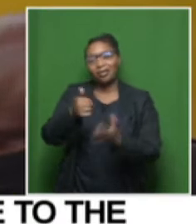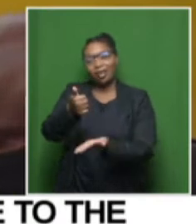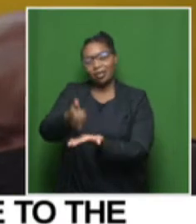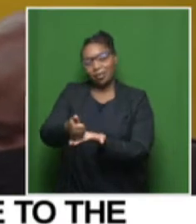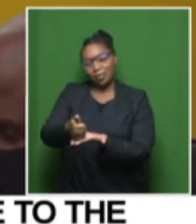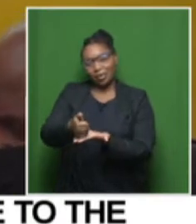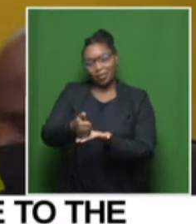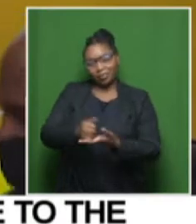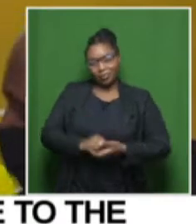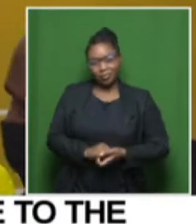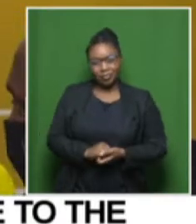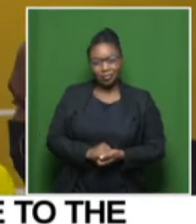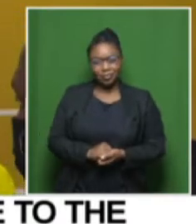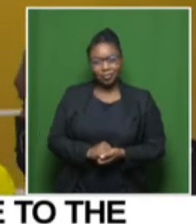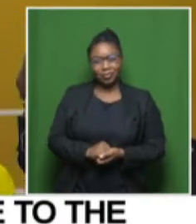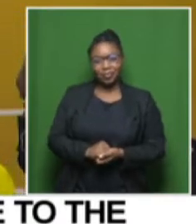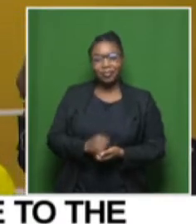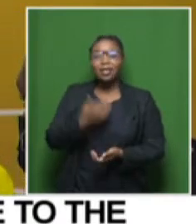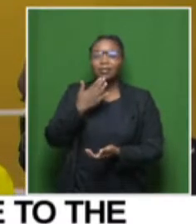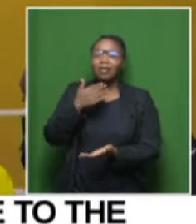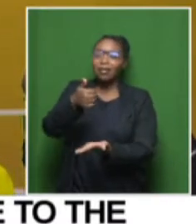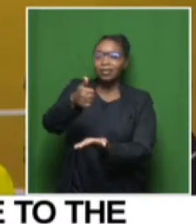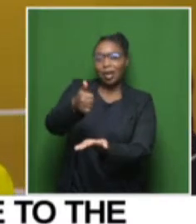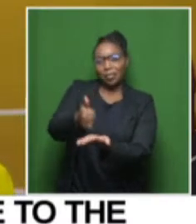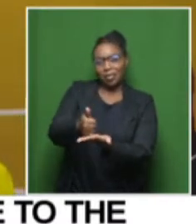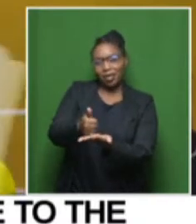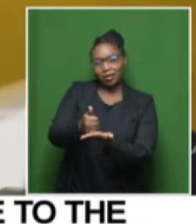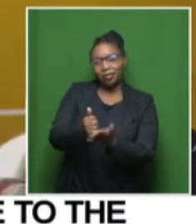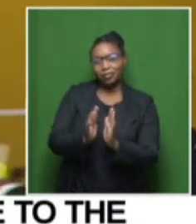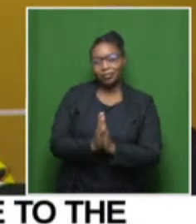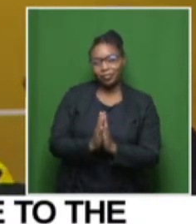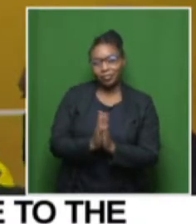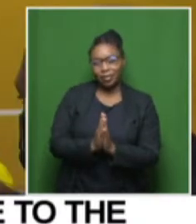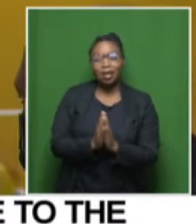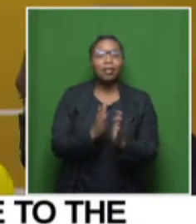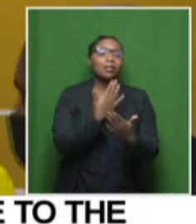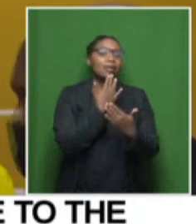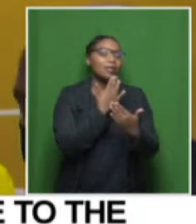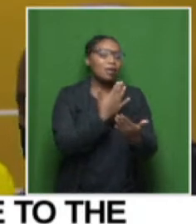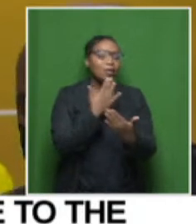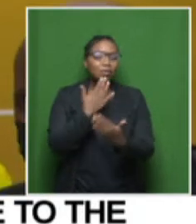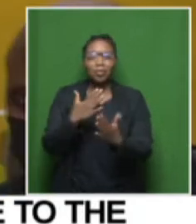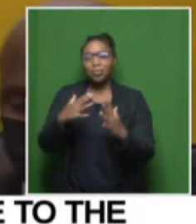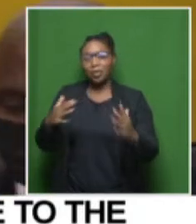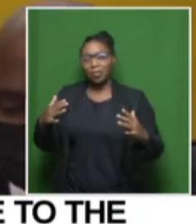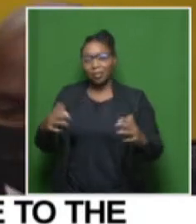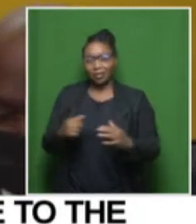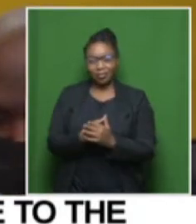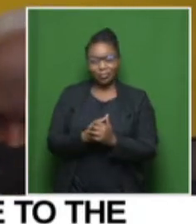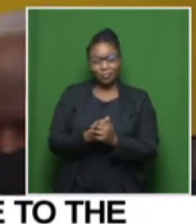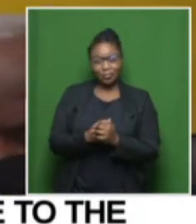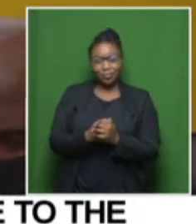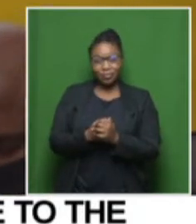Take your seat. Take your seat, please. Thank you very much. Honorable